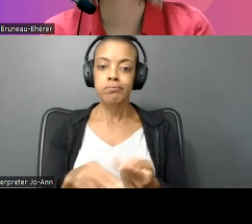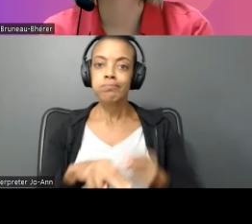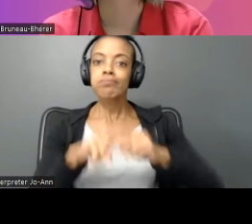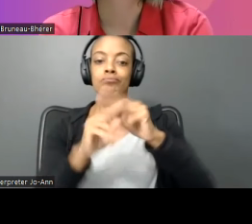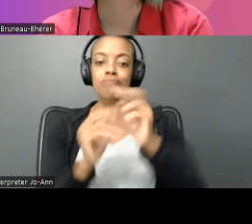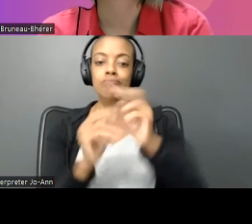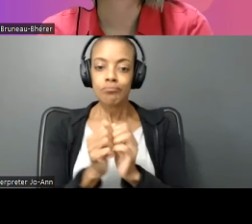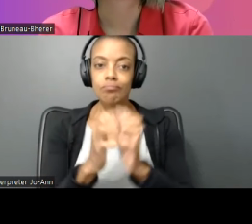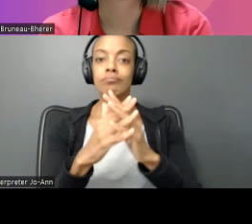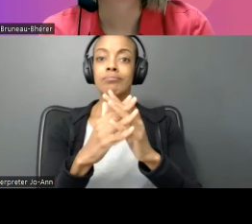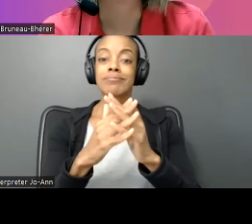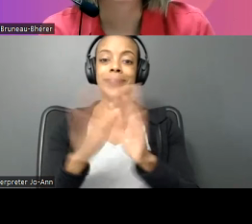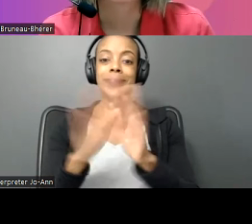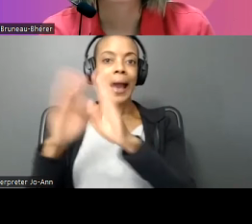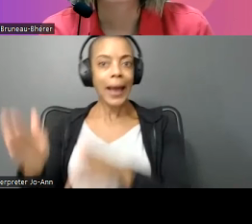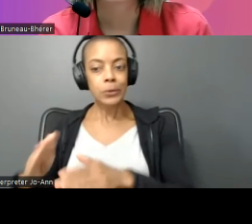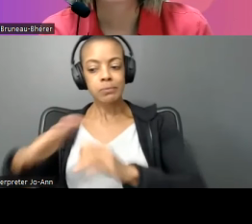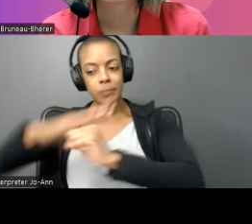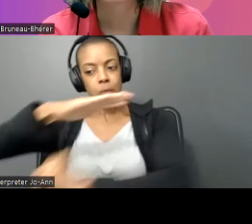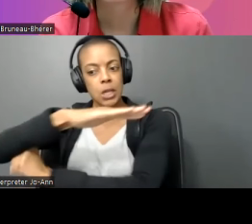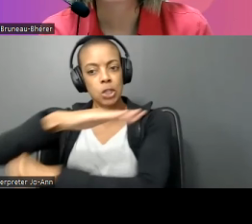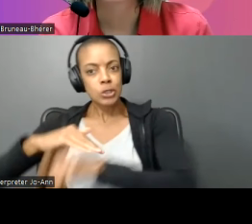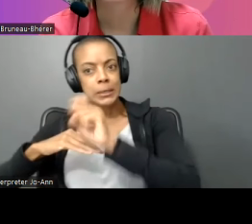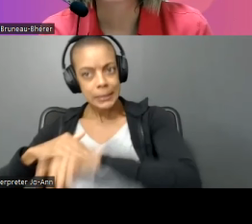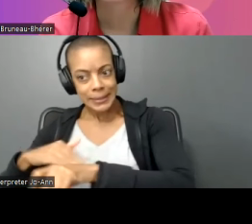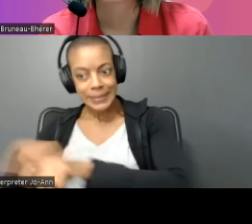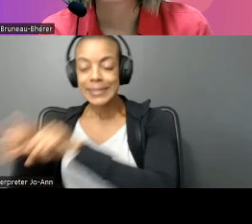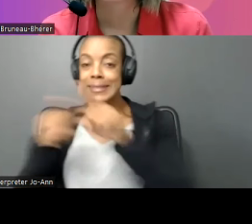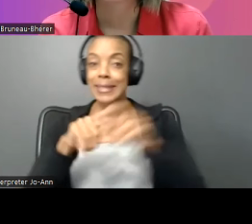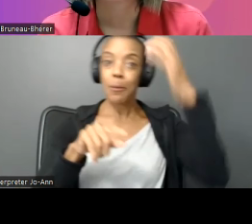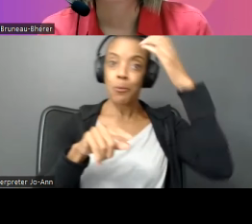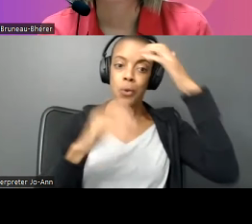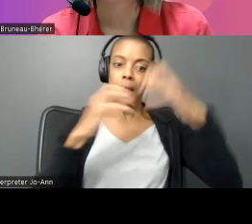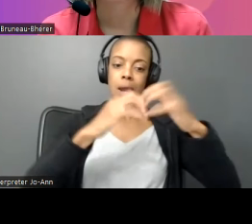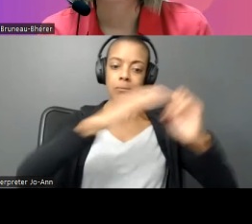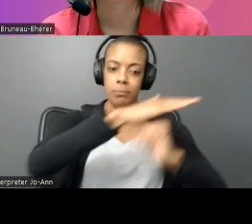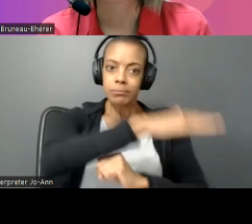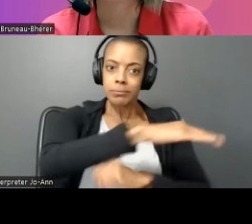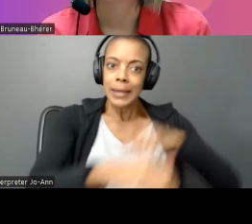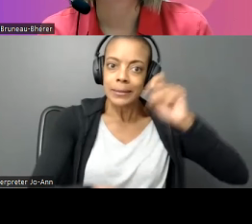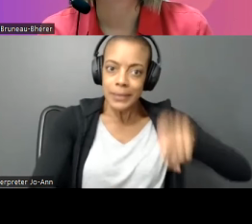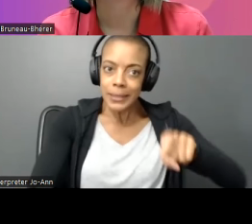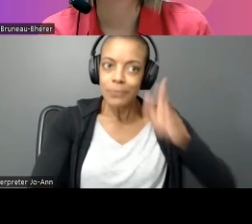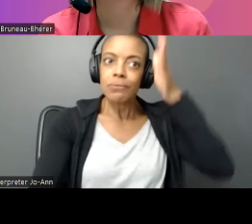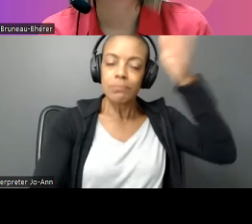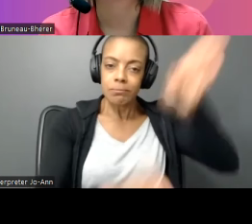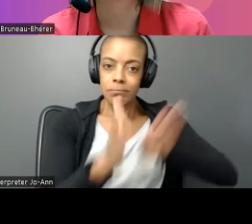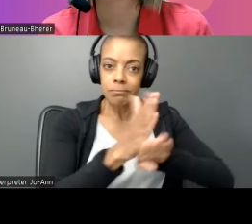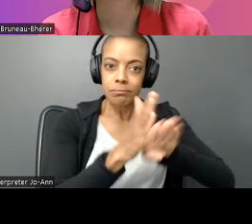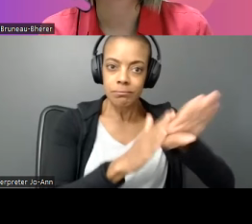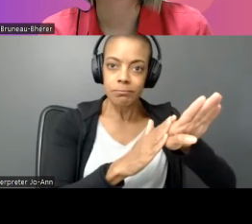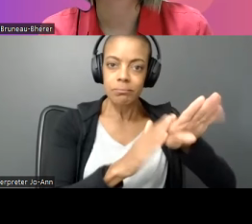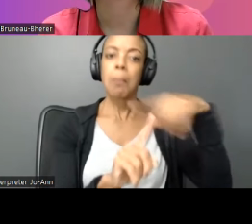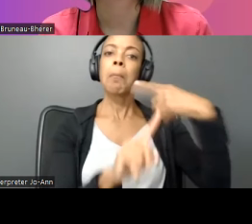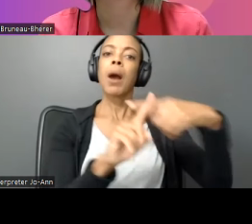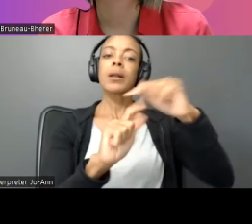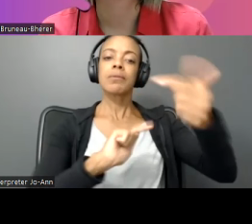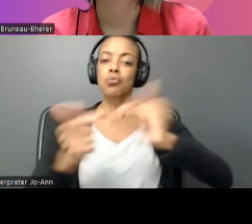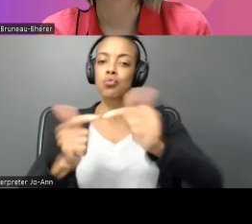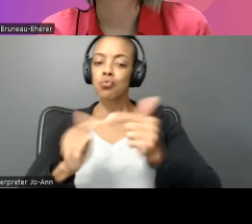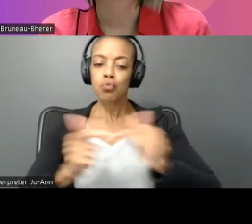sturdy foundation to support the walls and roof, a brain needs a good base to support all future development. Positive interactions between